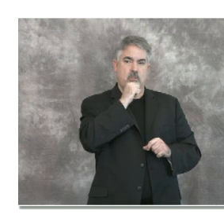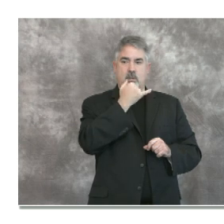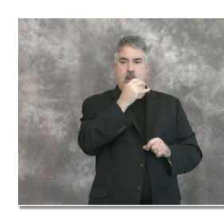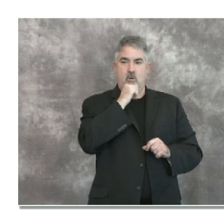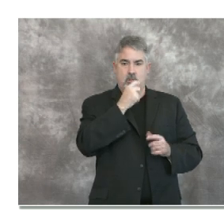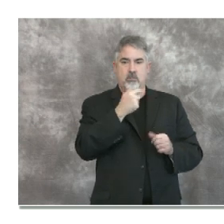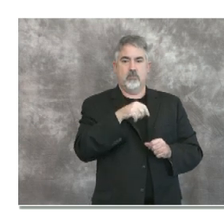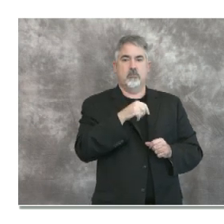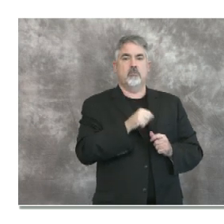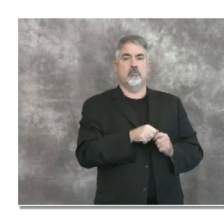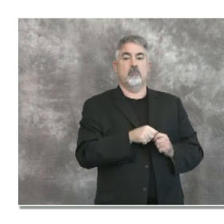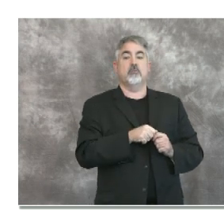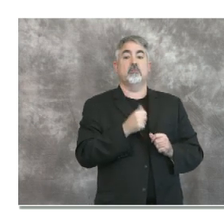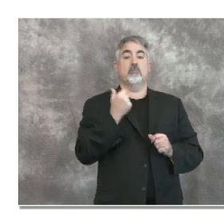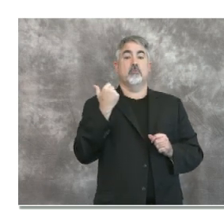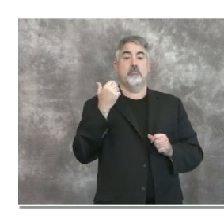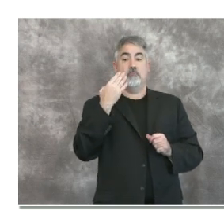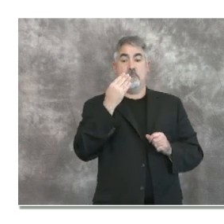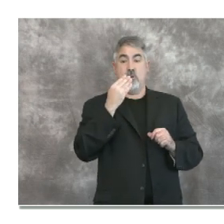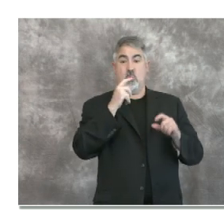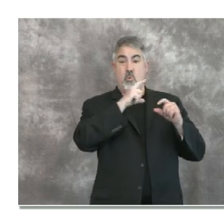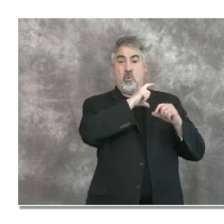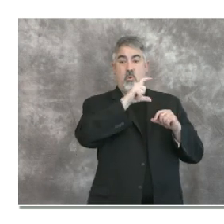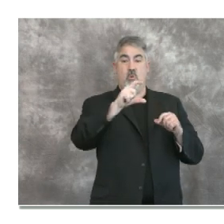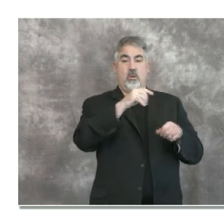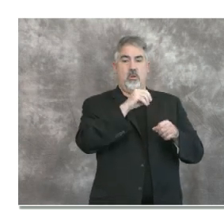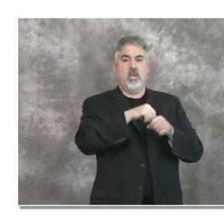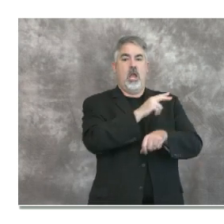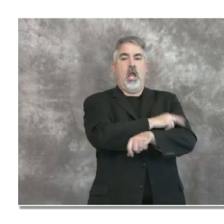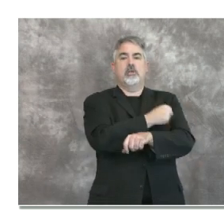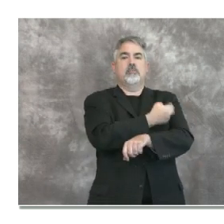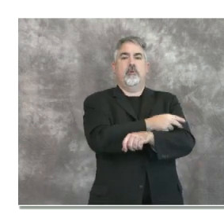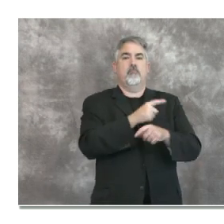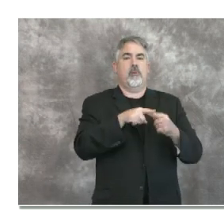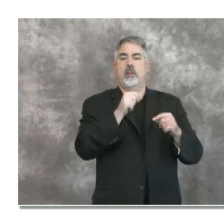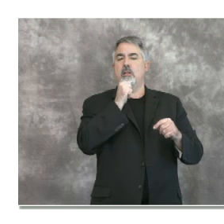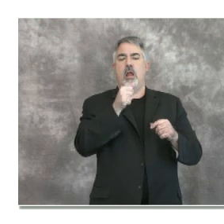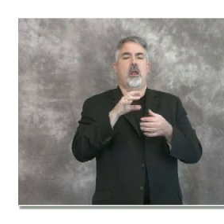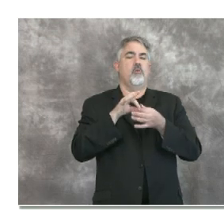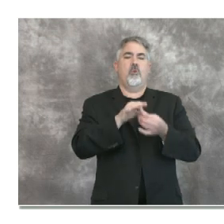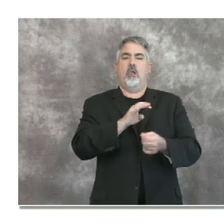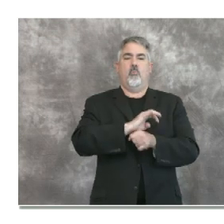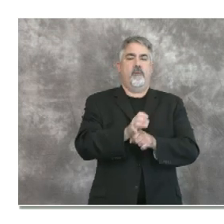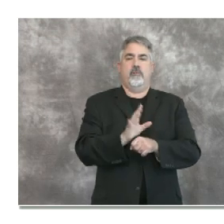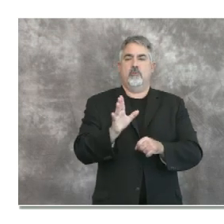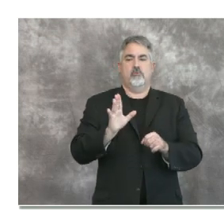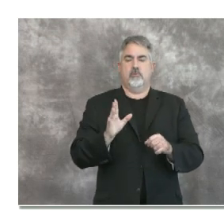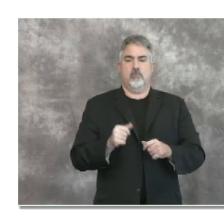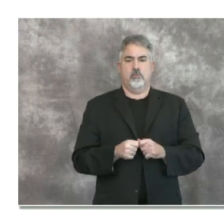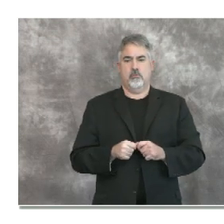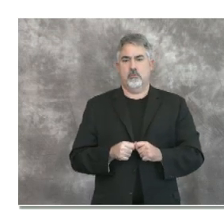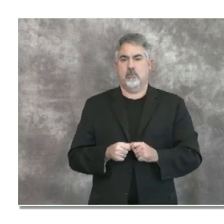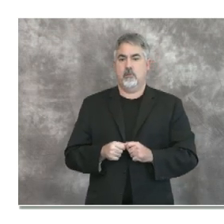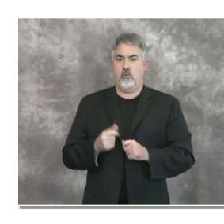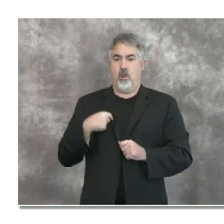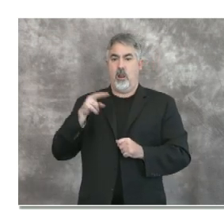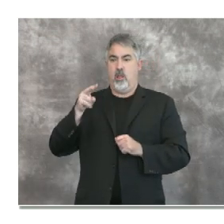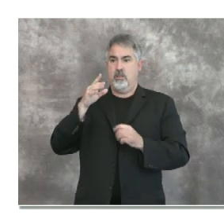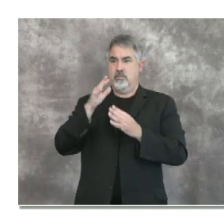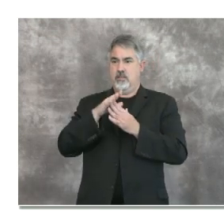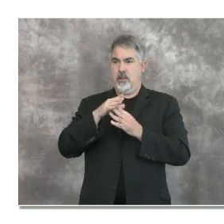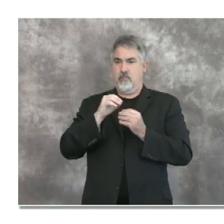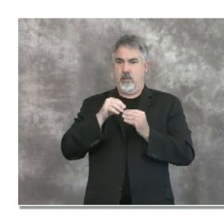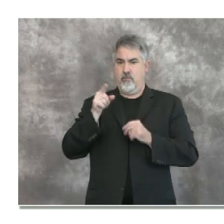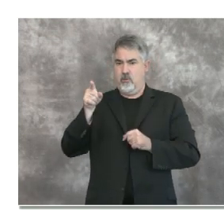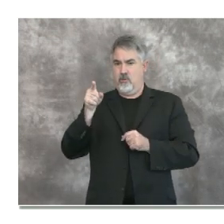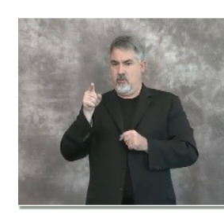are non-COVID folks who are in our regional healthcare system. And so what we're really looking at is the top delta there between what